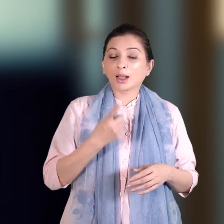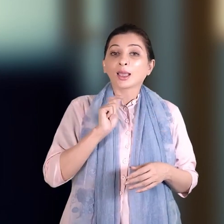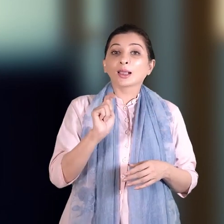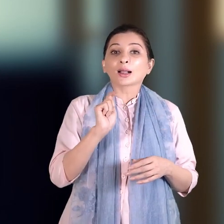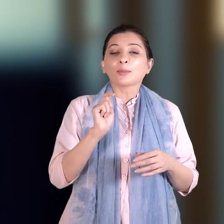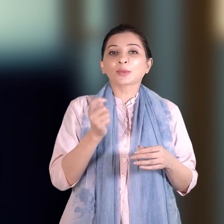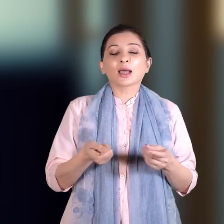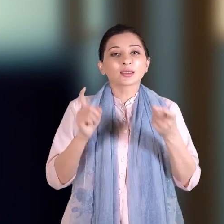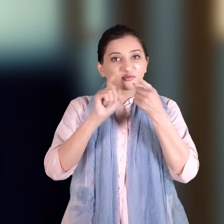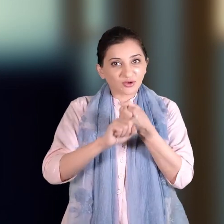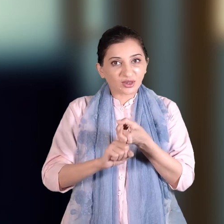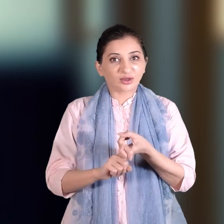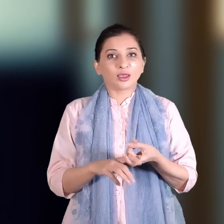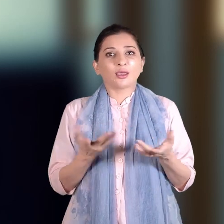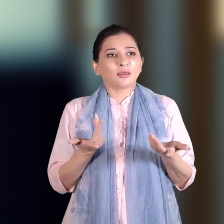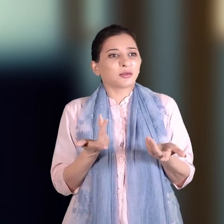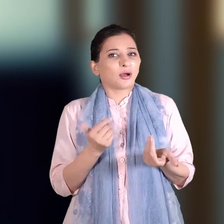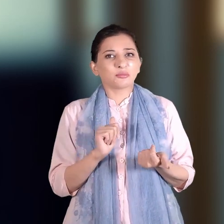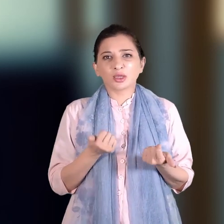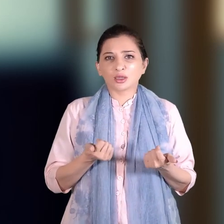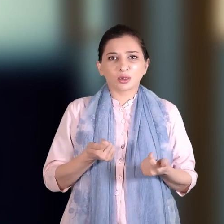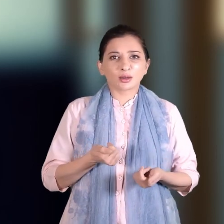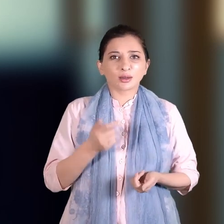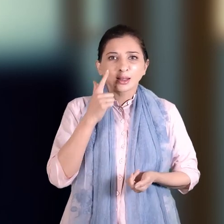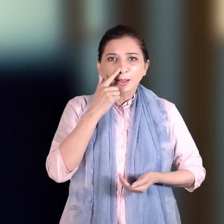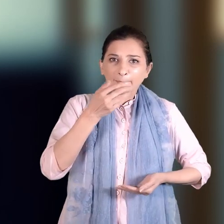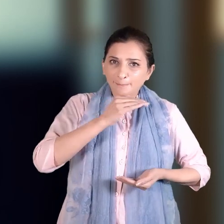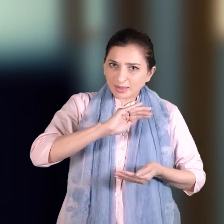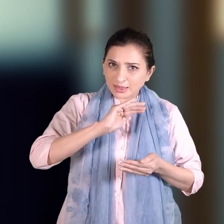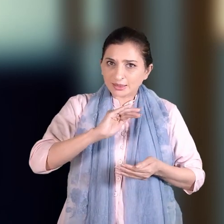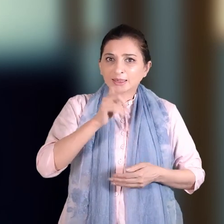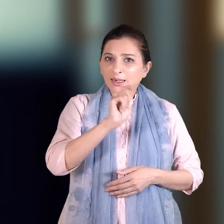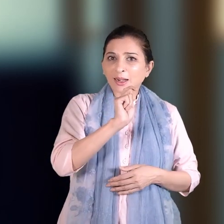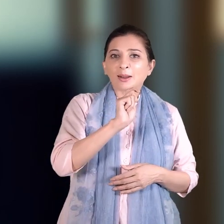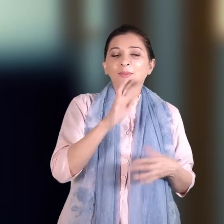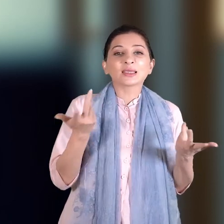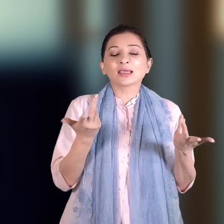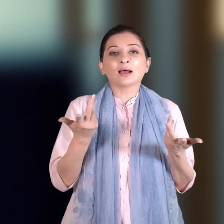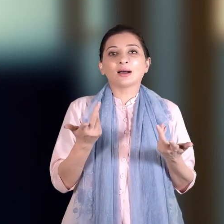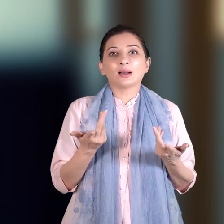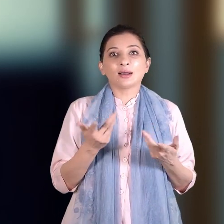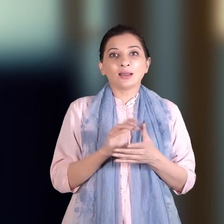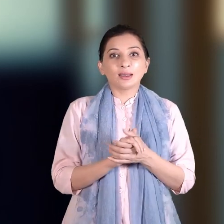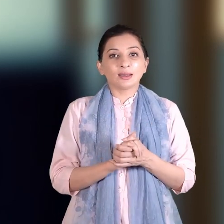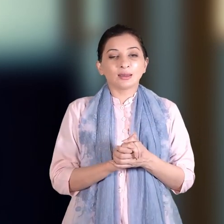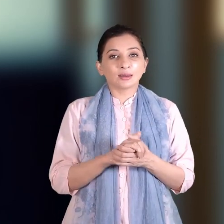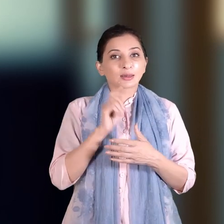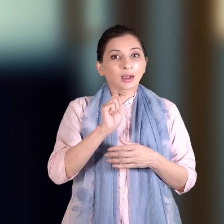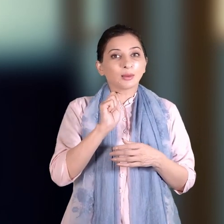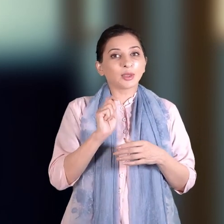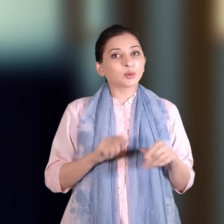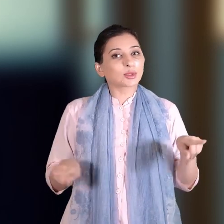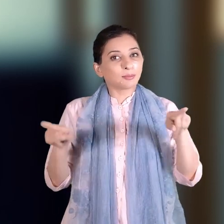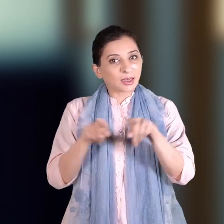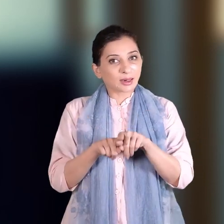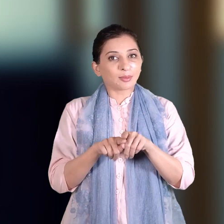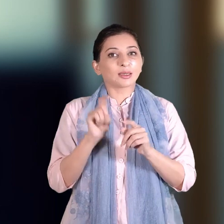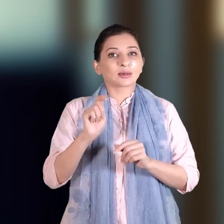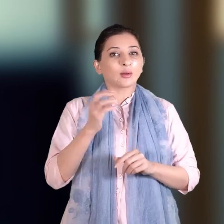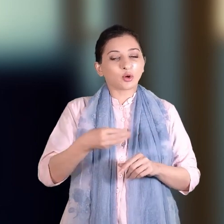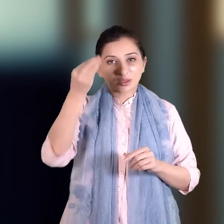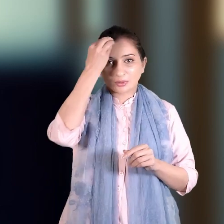a friend, or even a professional. They want to show up in these roles as their perfect